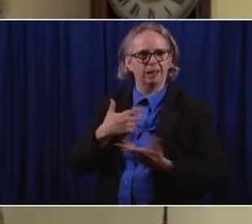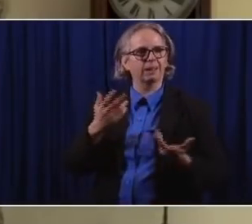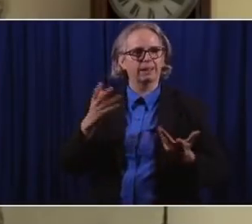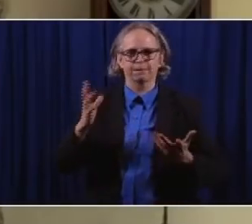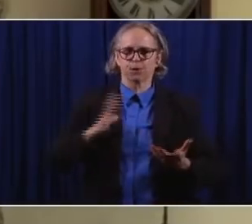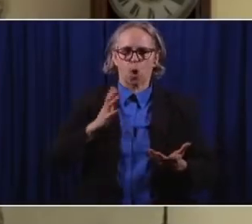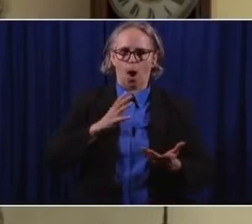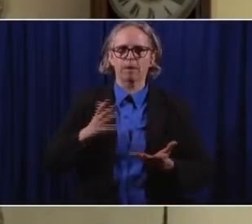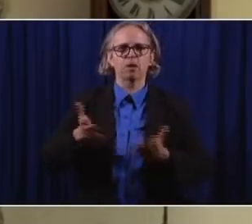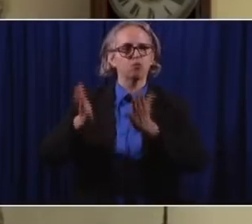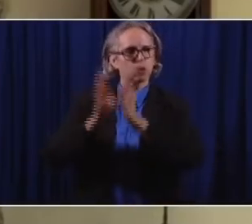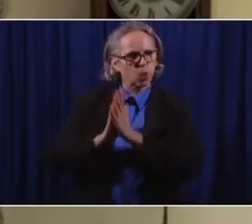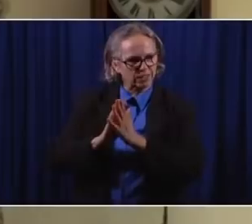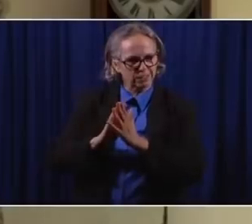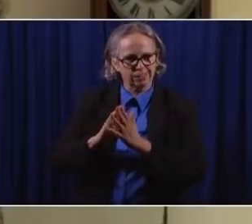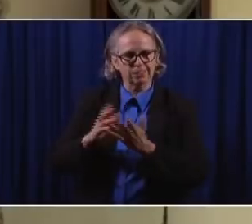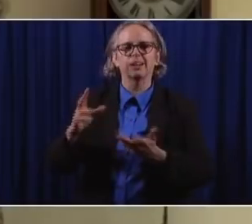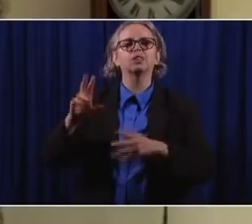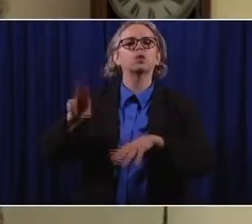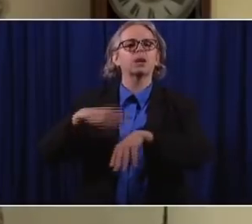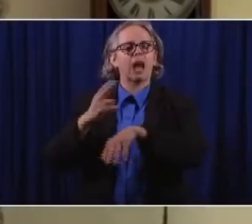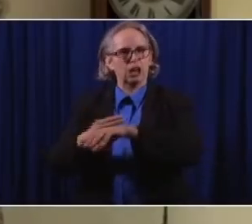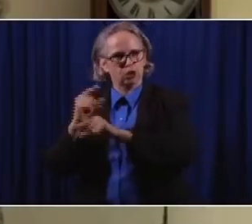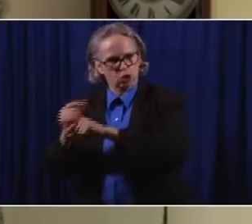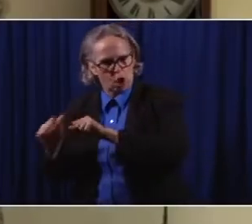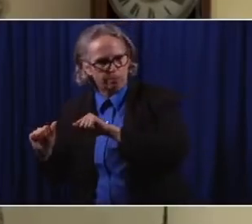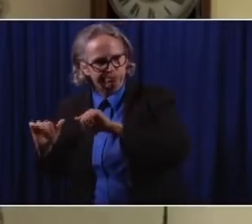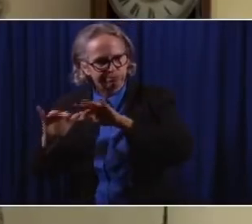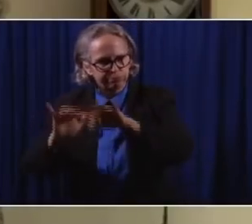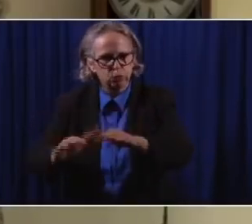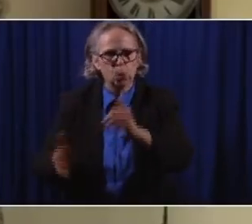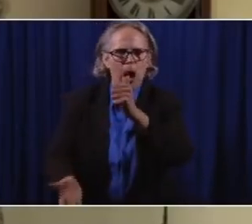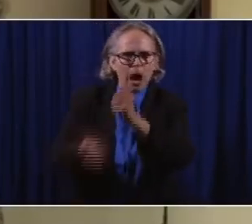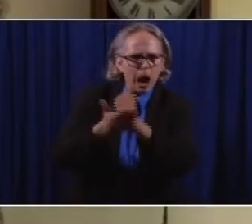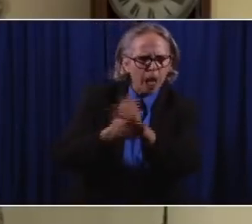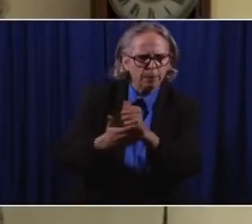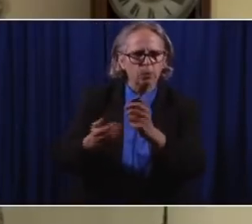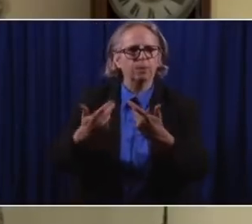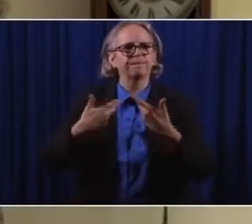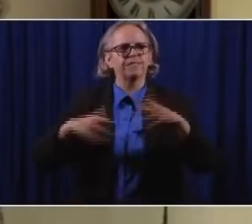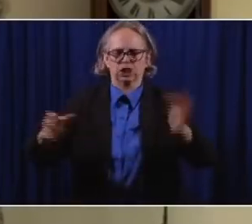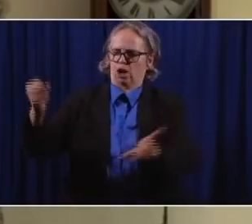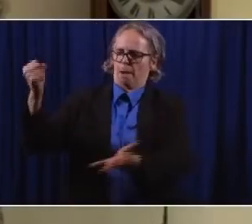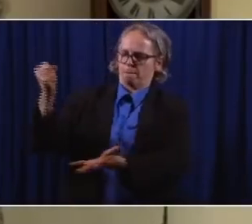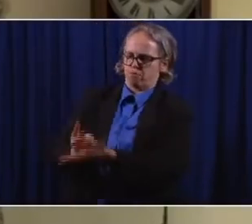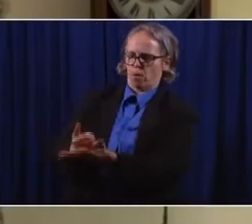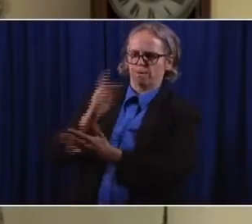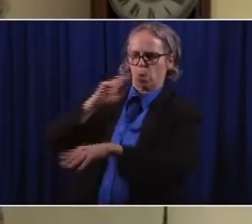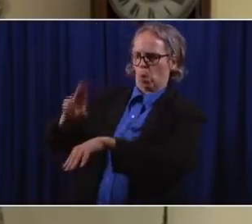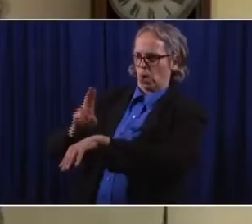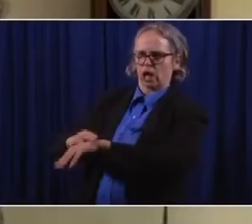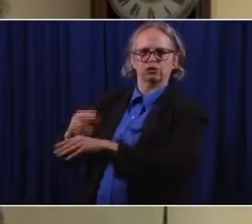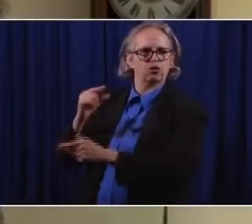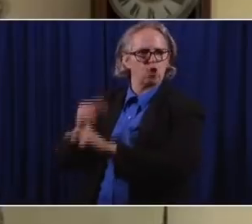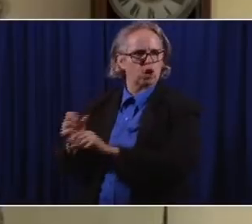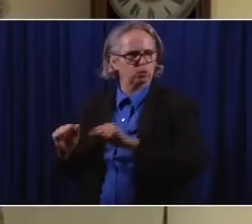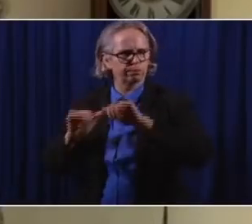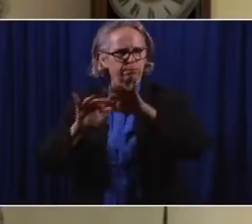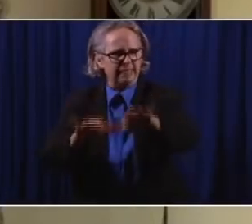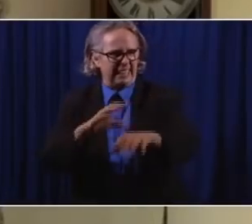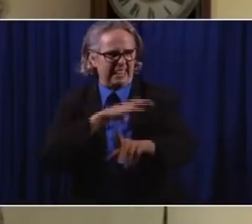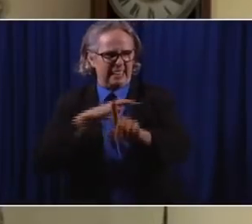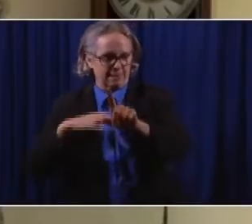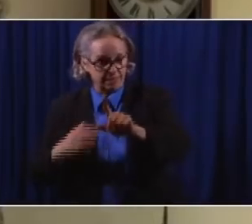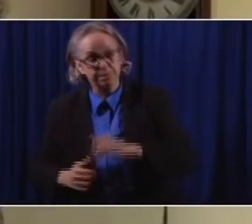Guard, and we are granting that. In the past, when we've been asked for help by any of our